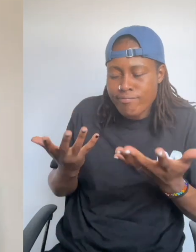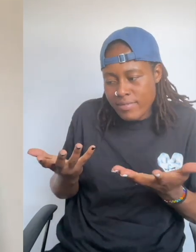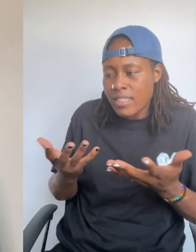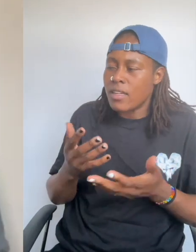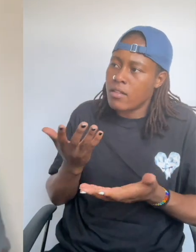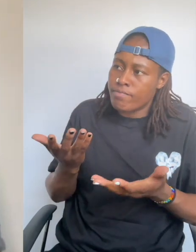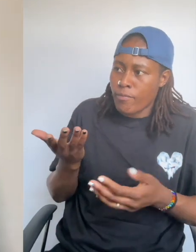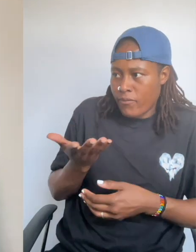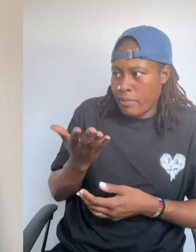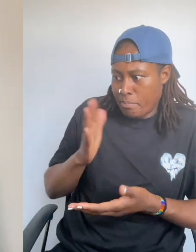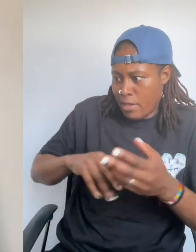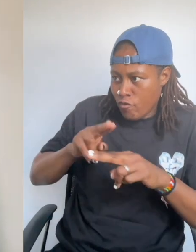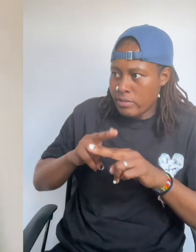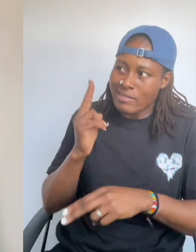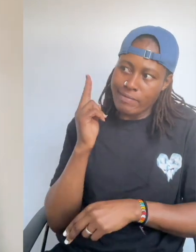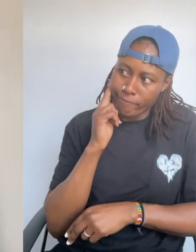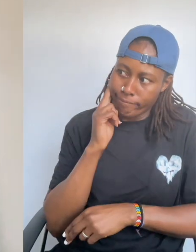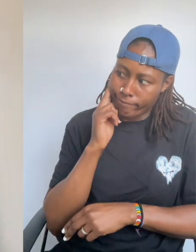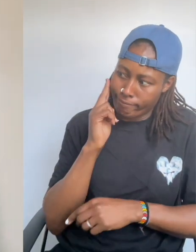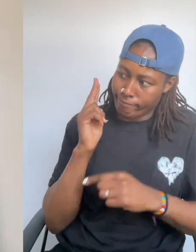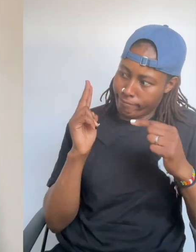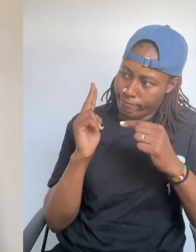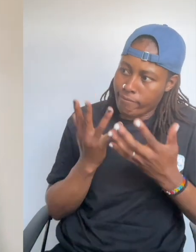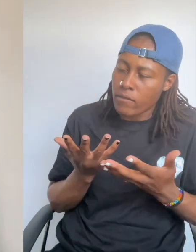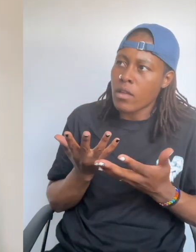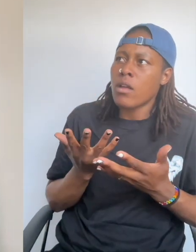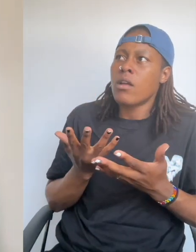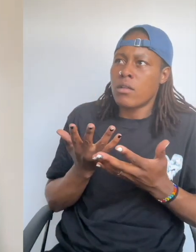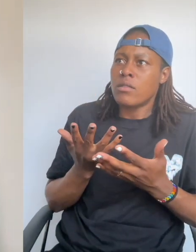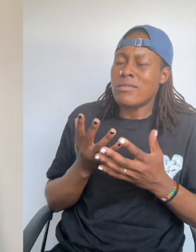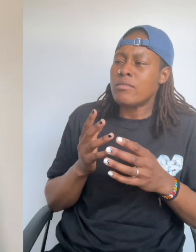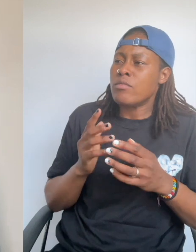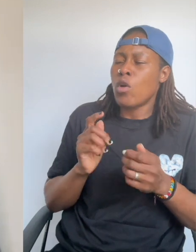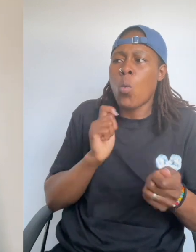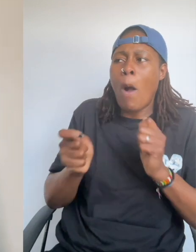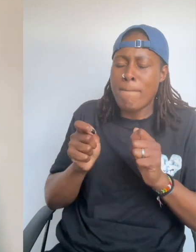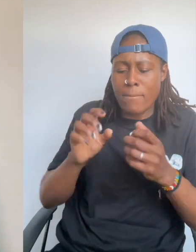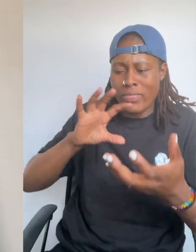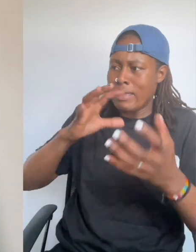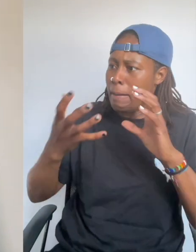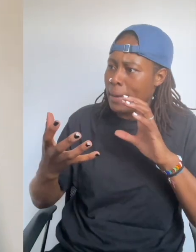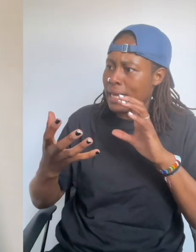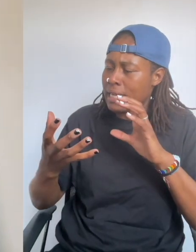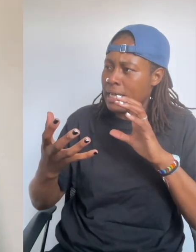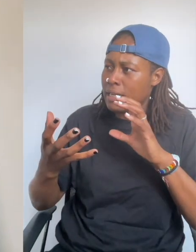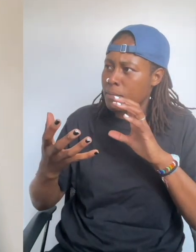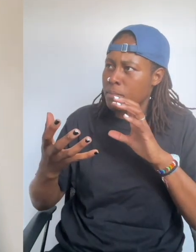Obviously, having parents who are deaf, um, brings a different dynamic, you know.